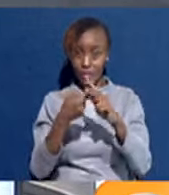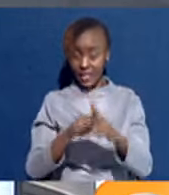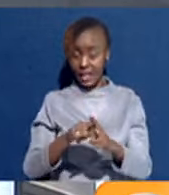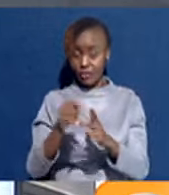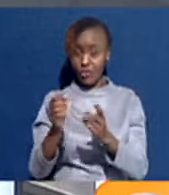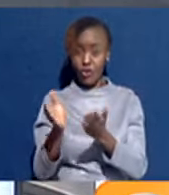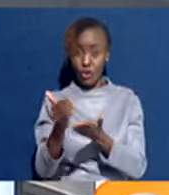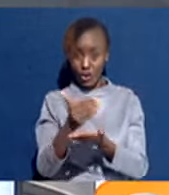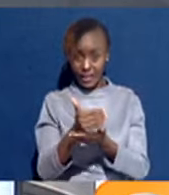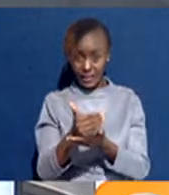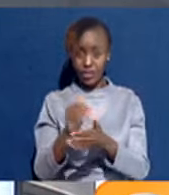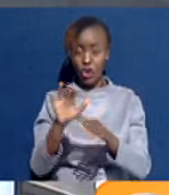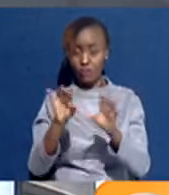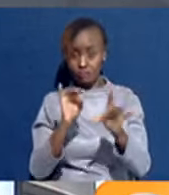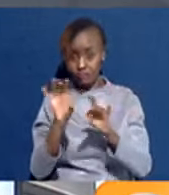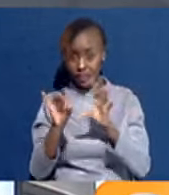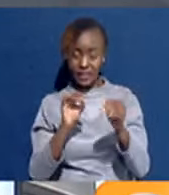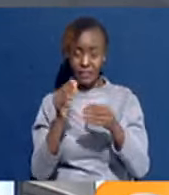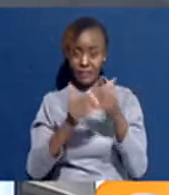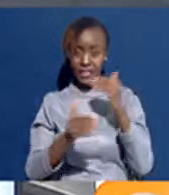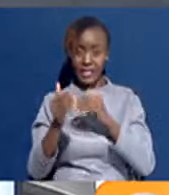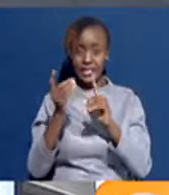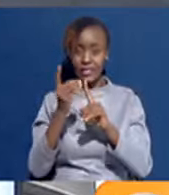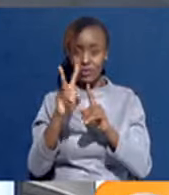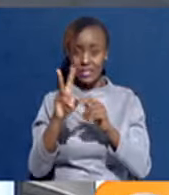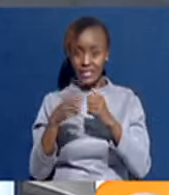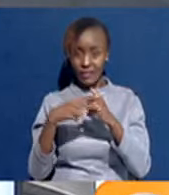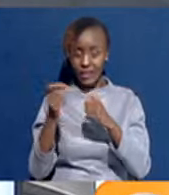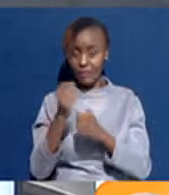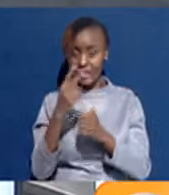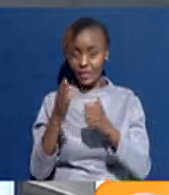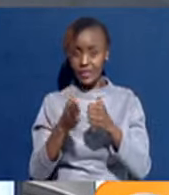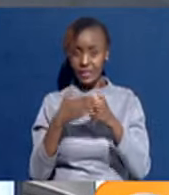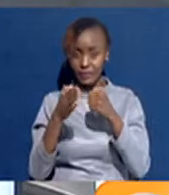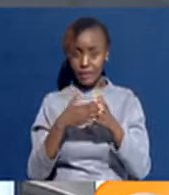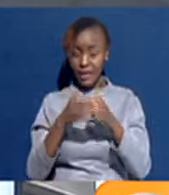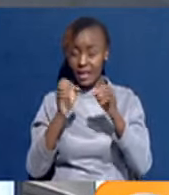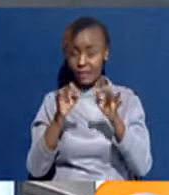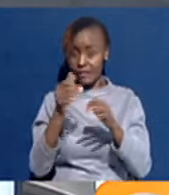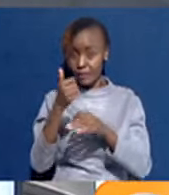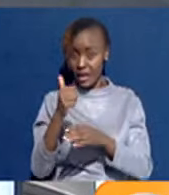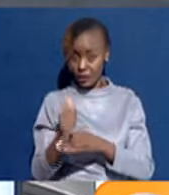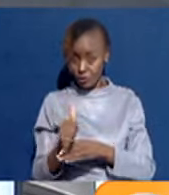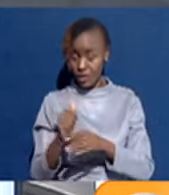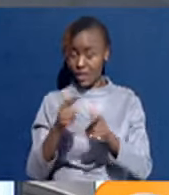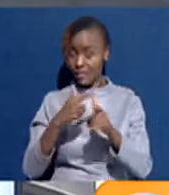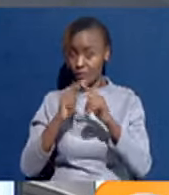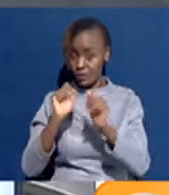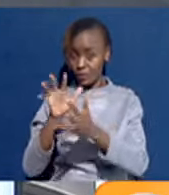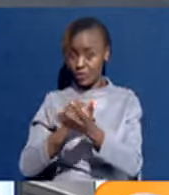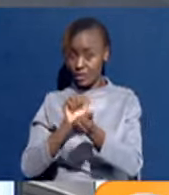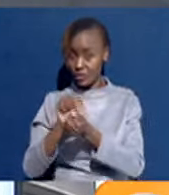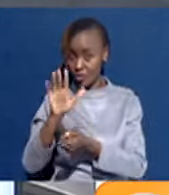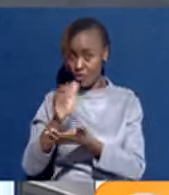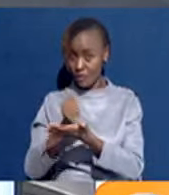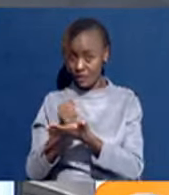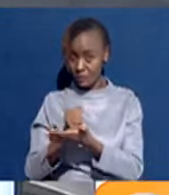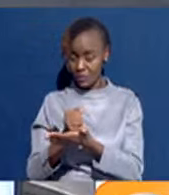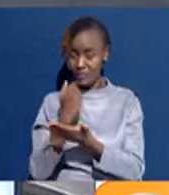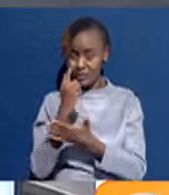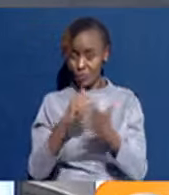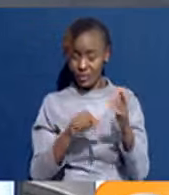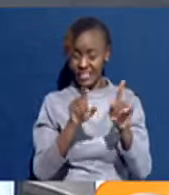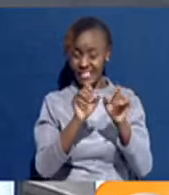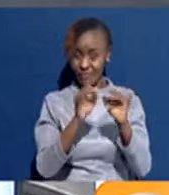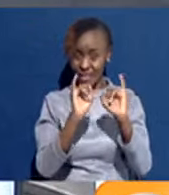September for a period of 1 month, failure to which they will be disposed of. Kindiki has also promised to ensure that new applicants